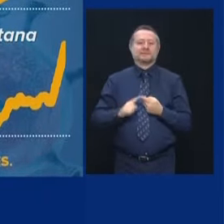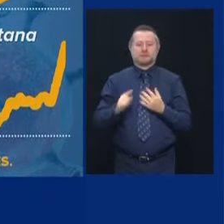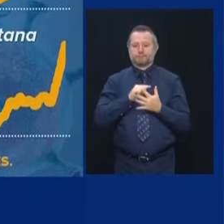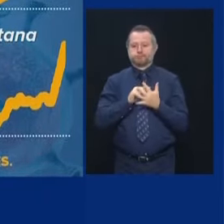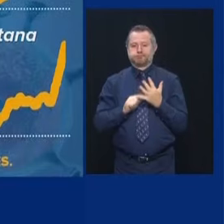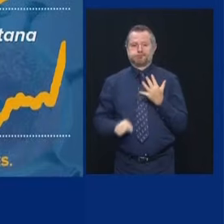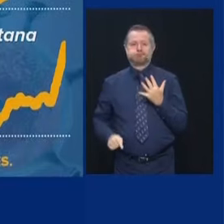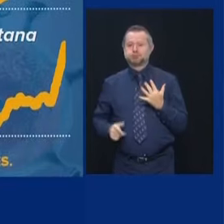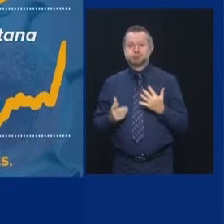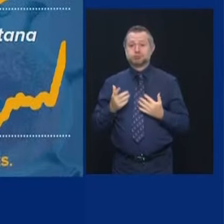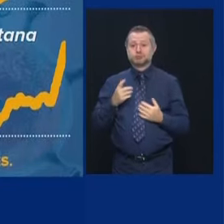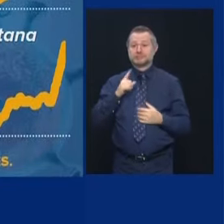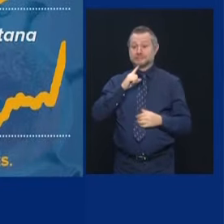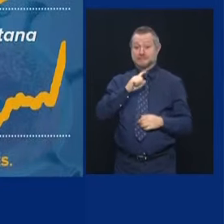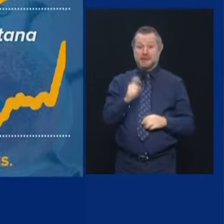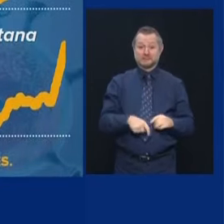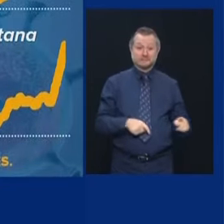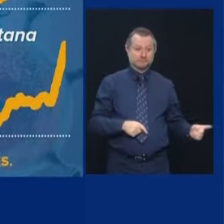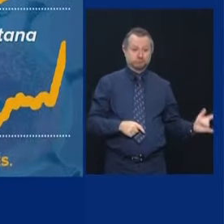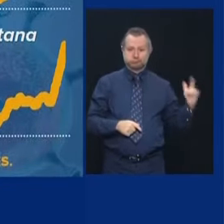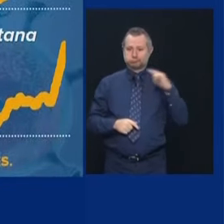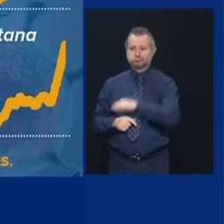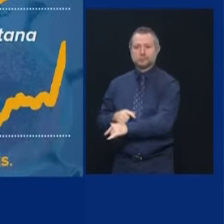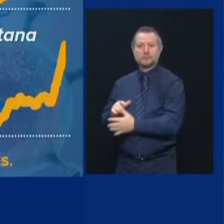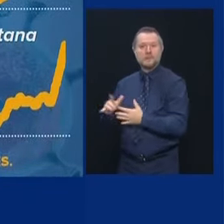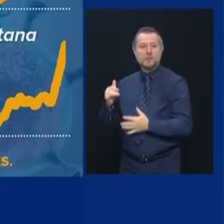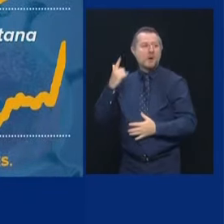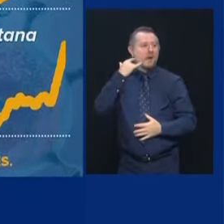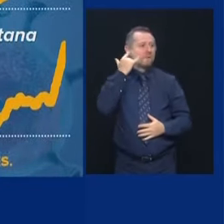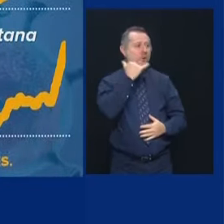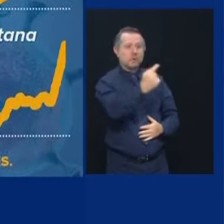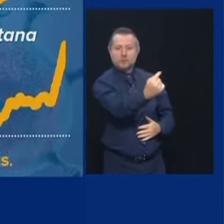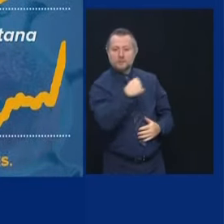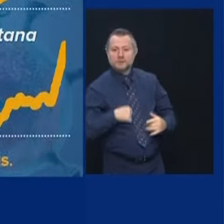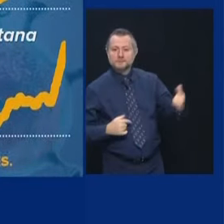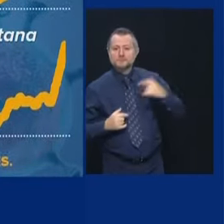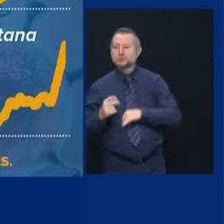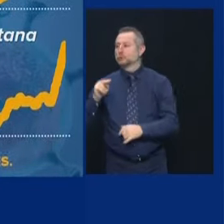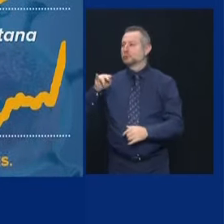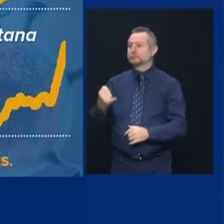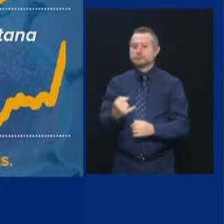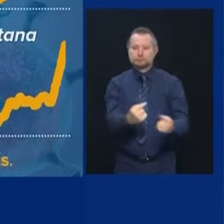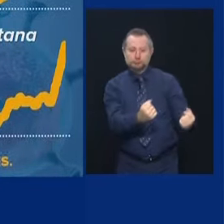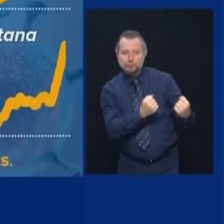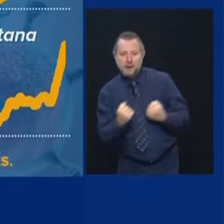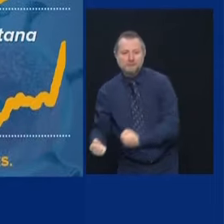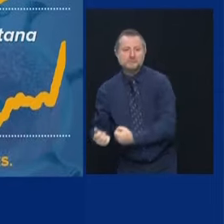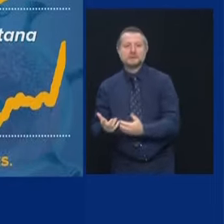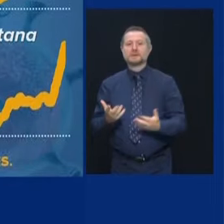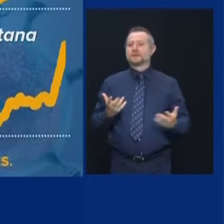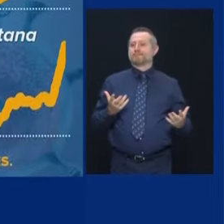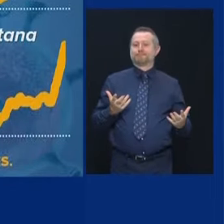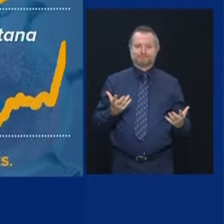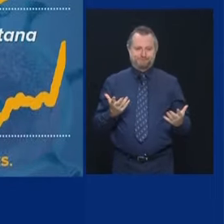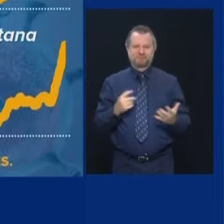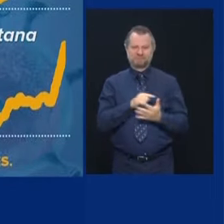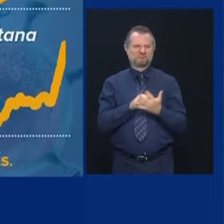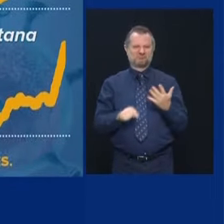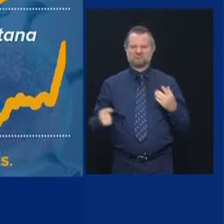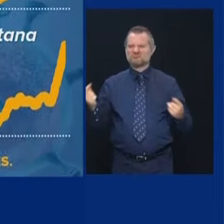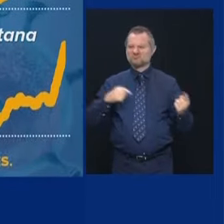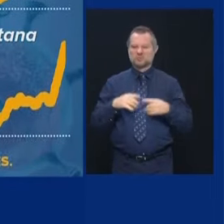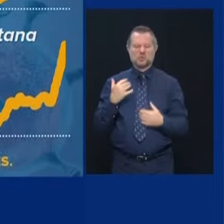People in Texas are coming in. People in California are coming in. People in New Jersey are coming in. So that's